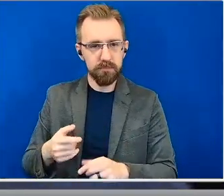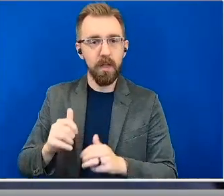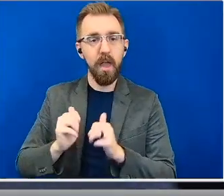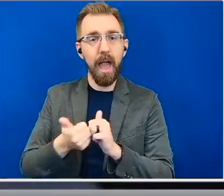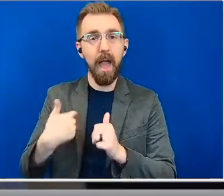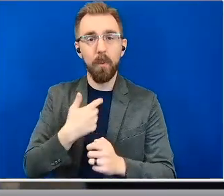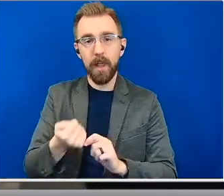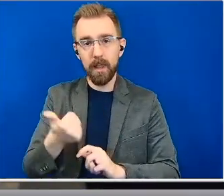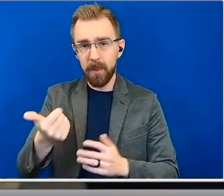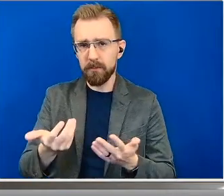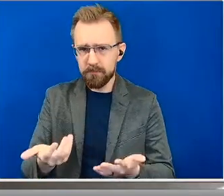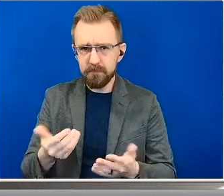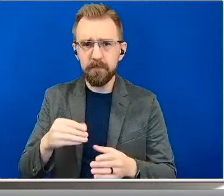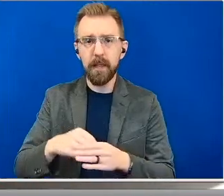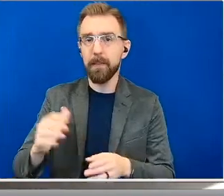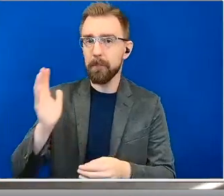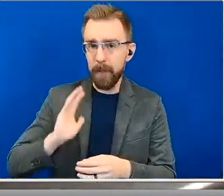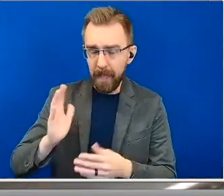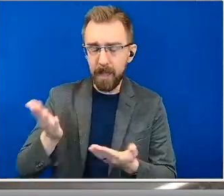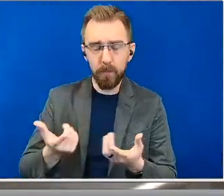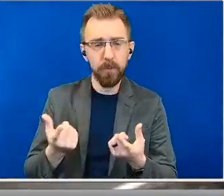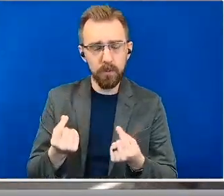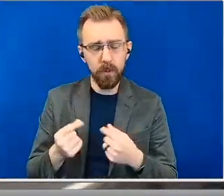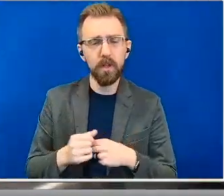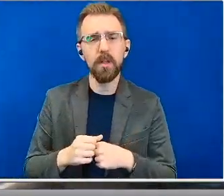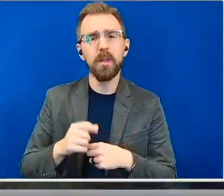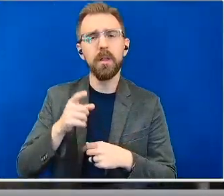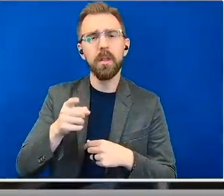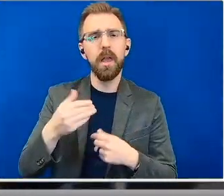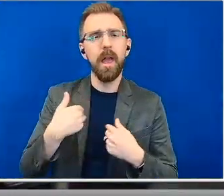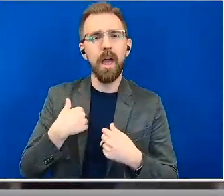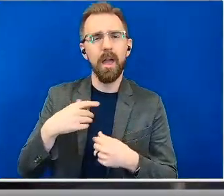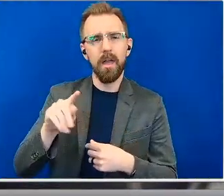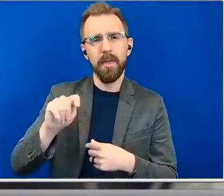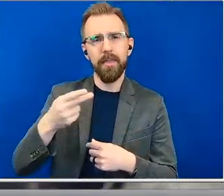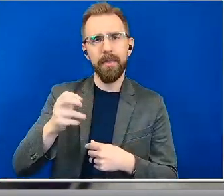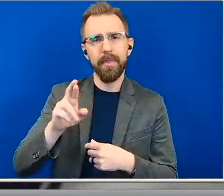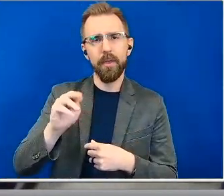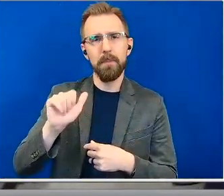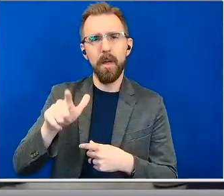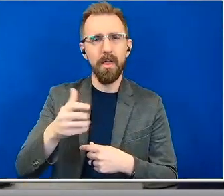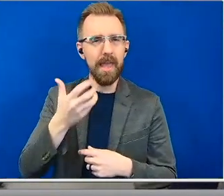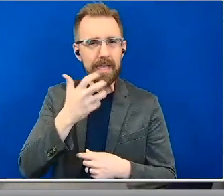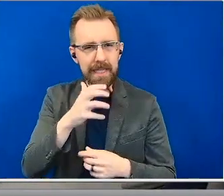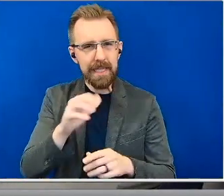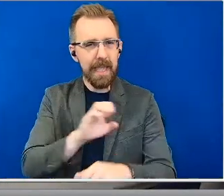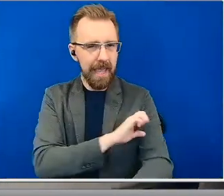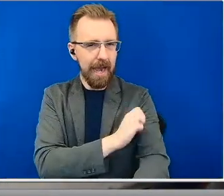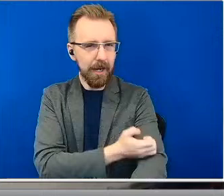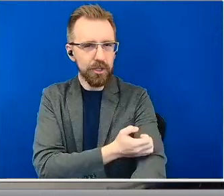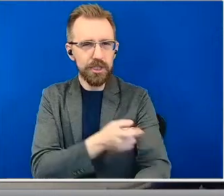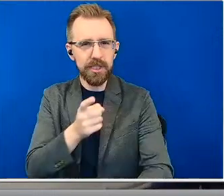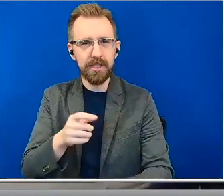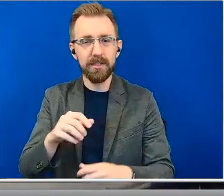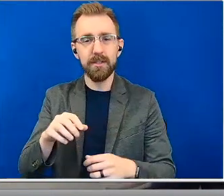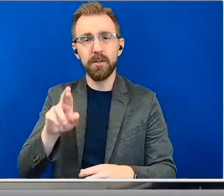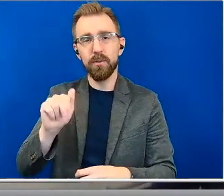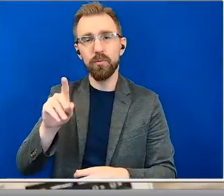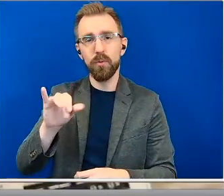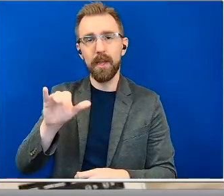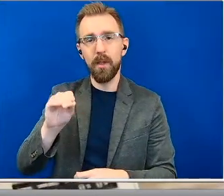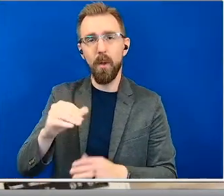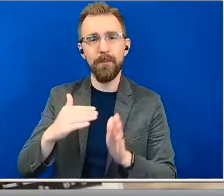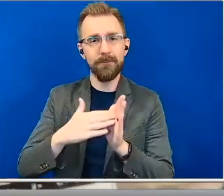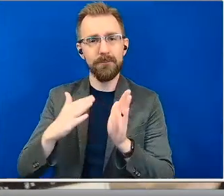past has been with thermal energy, be it heat energy, which is radio frequency energy that we have been using it for almost 20